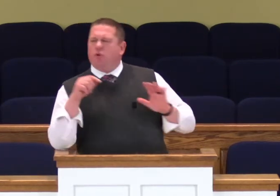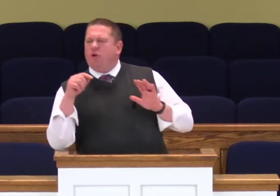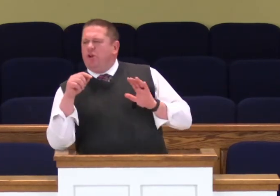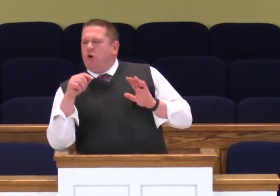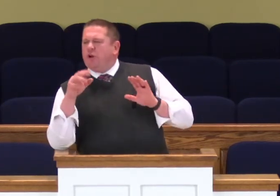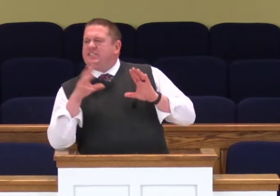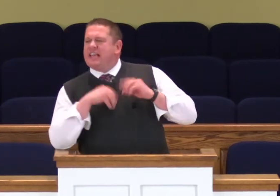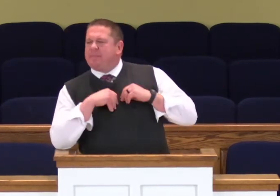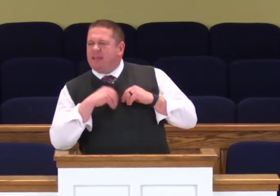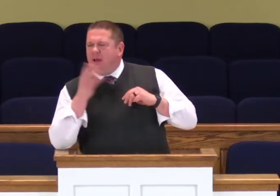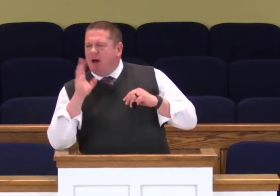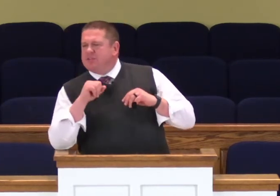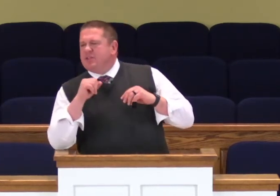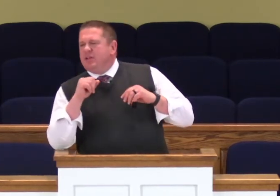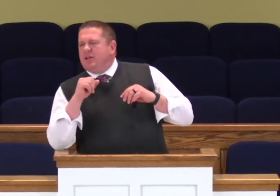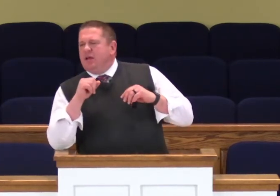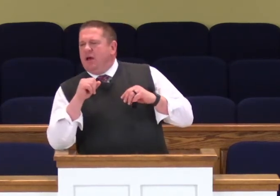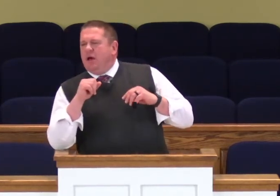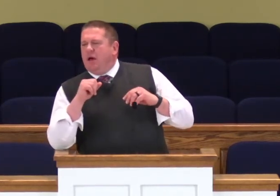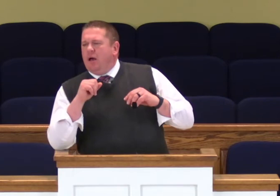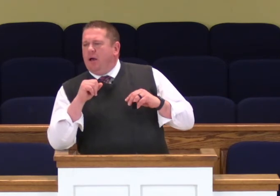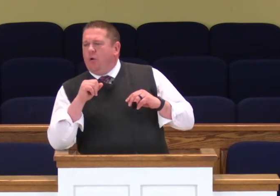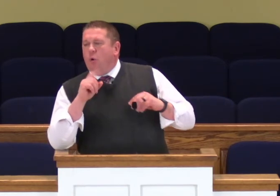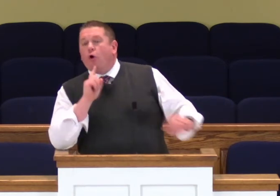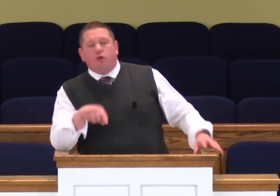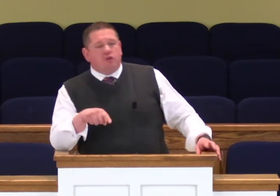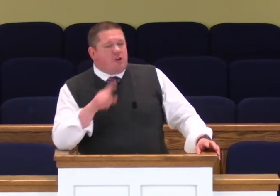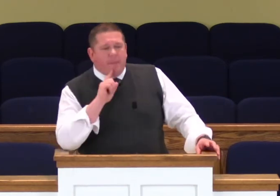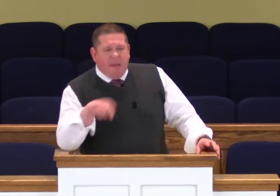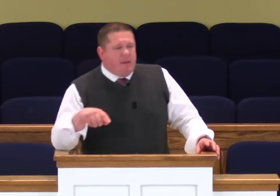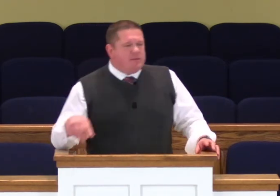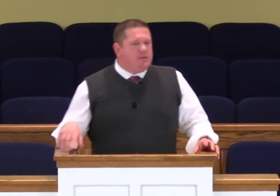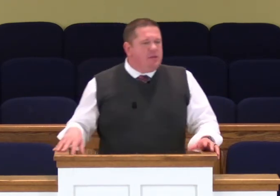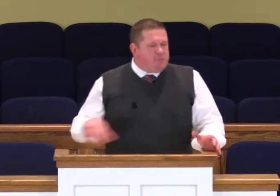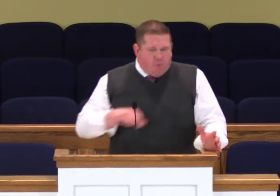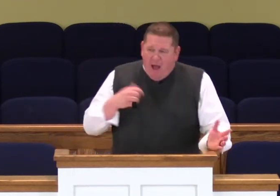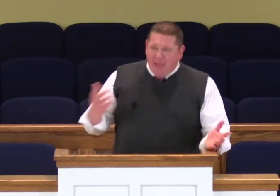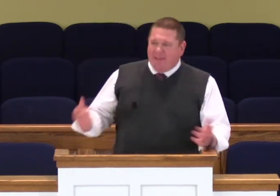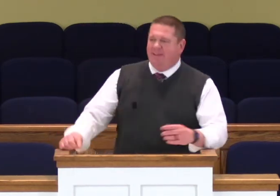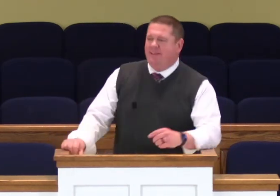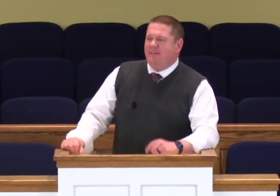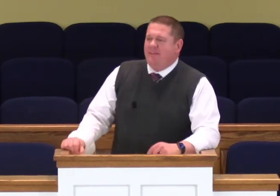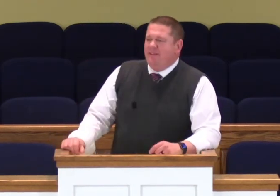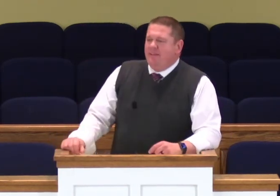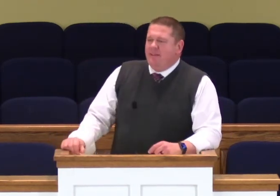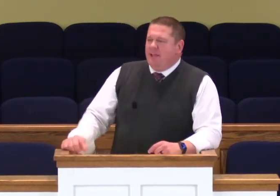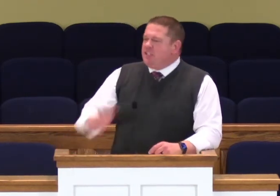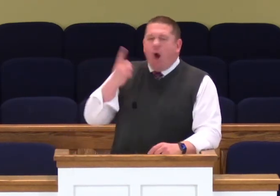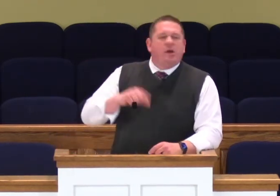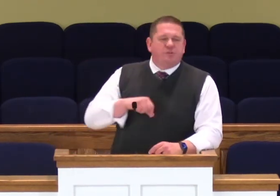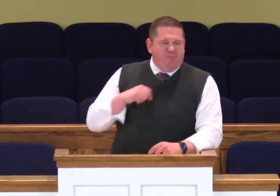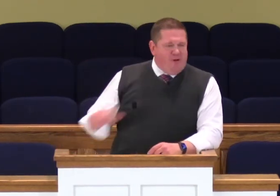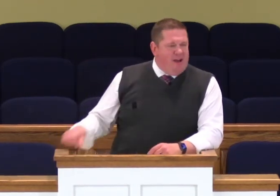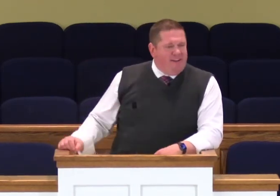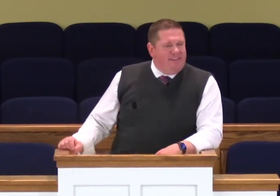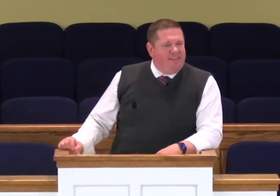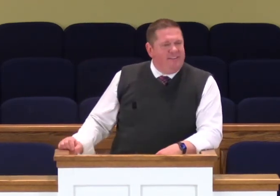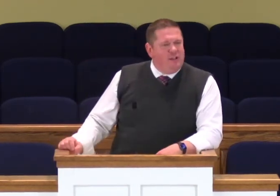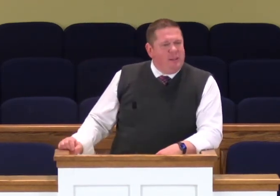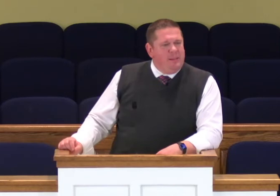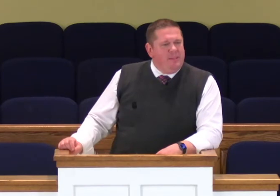race or accepting God's orders or commandments. It's pride. It's always been